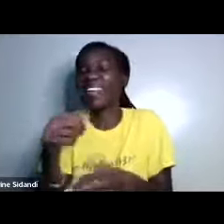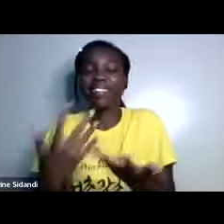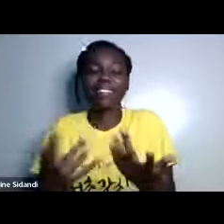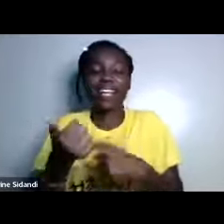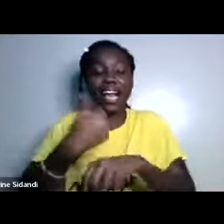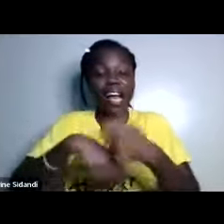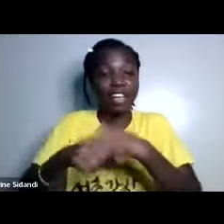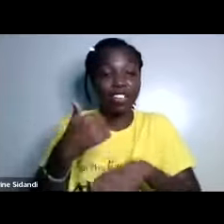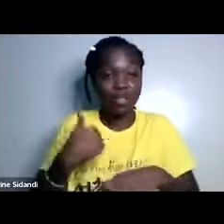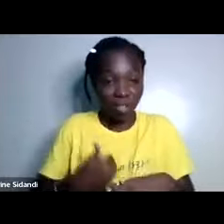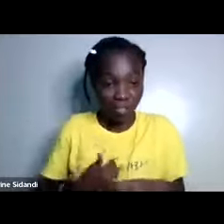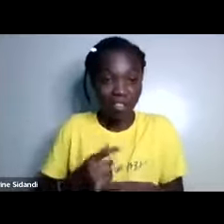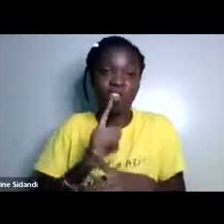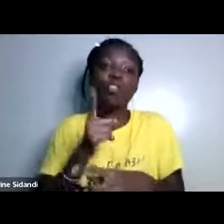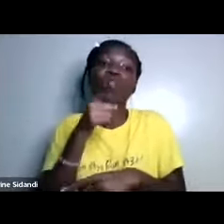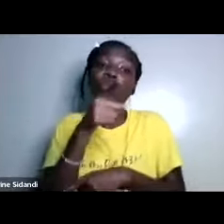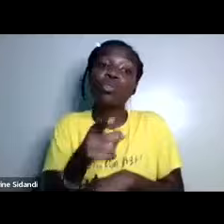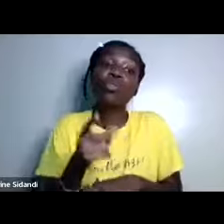focus is how